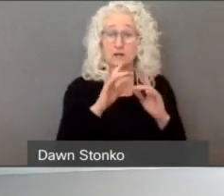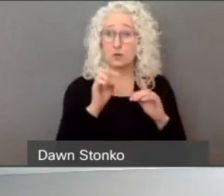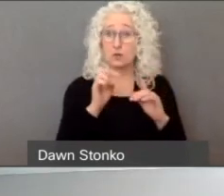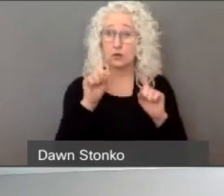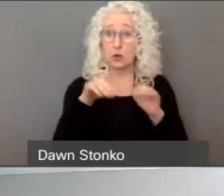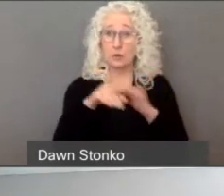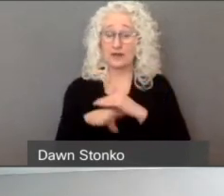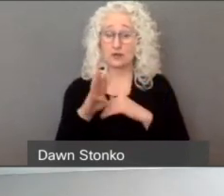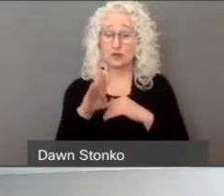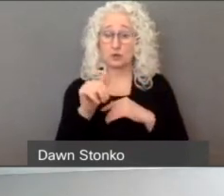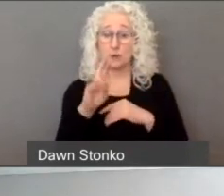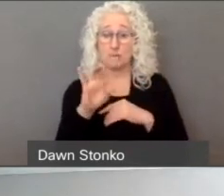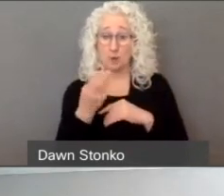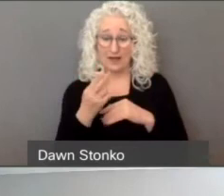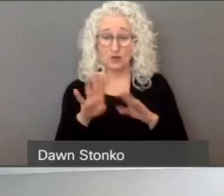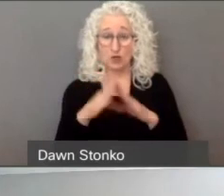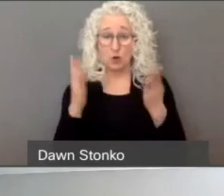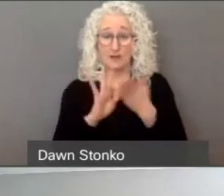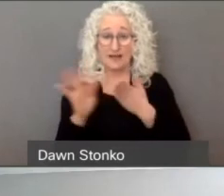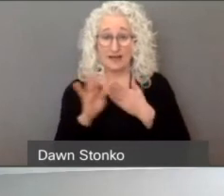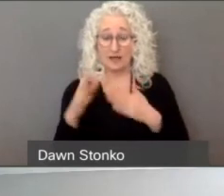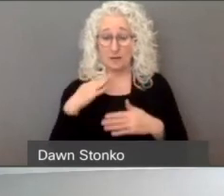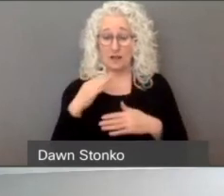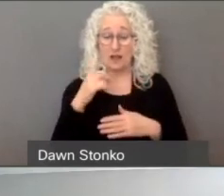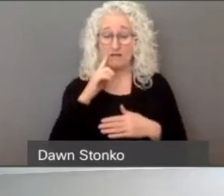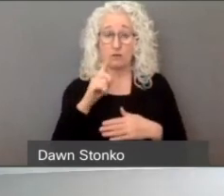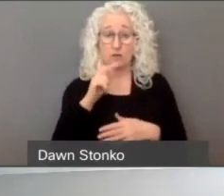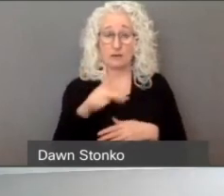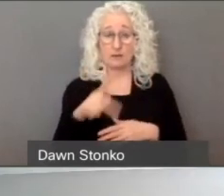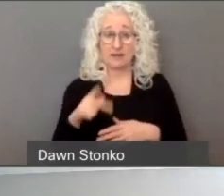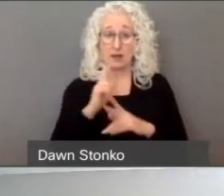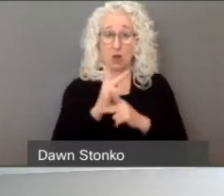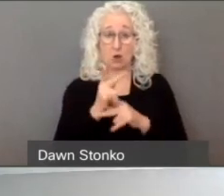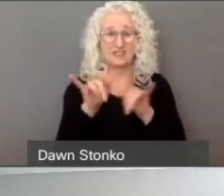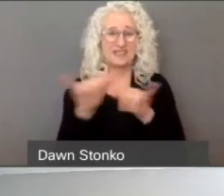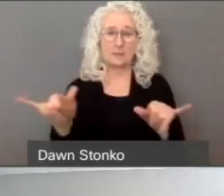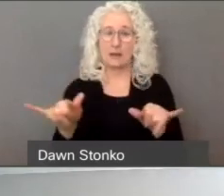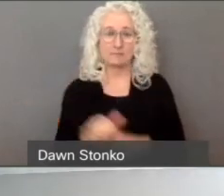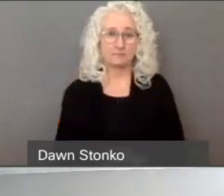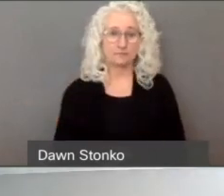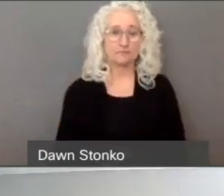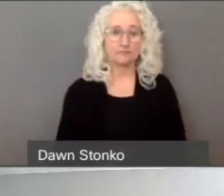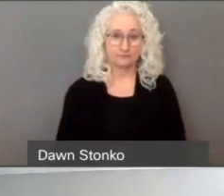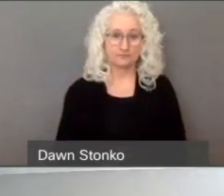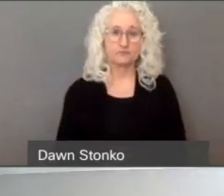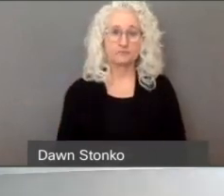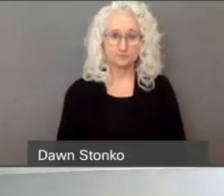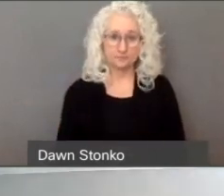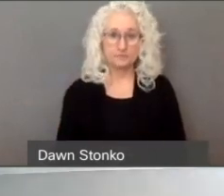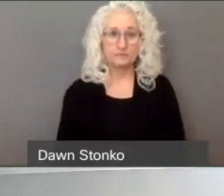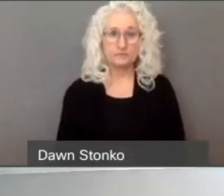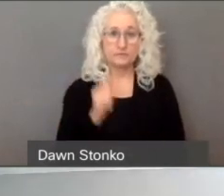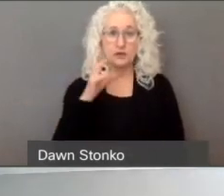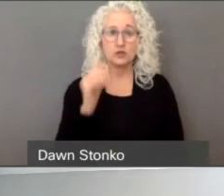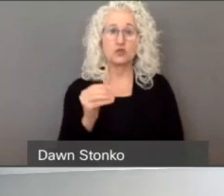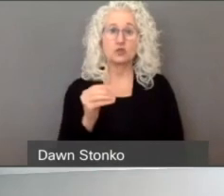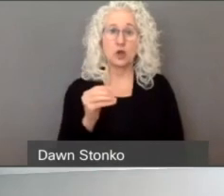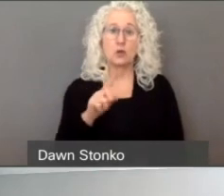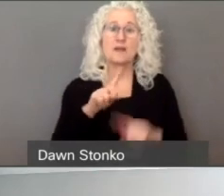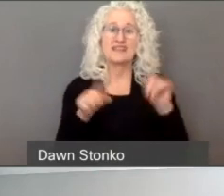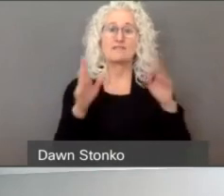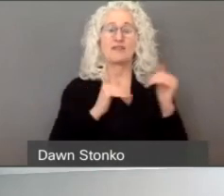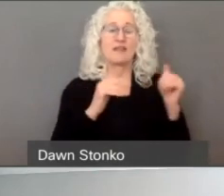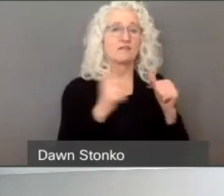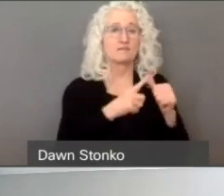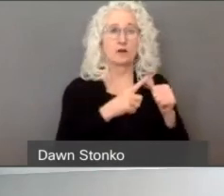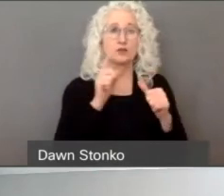and open an account and apply for the PPP loan at the same time. So unlike the first where you had